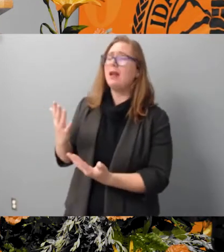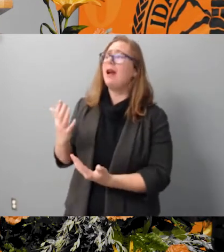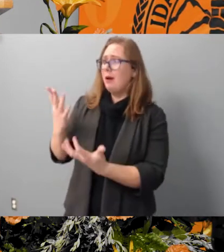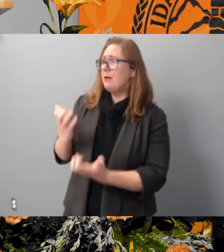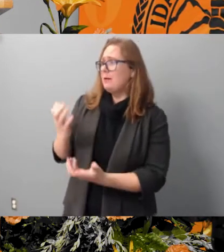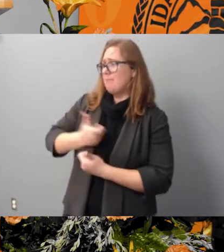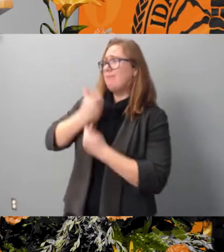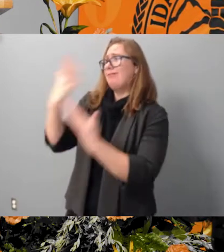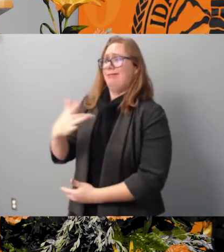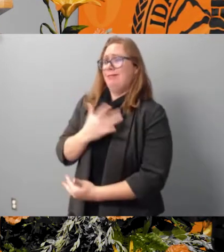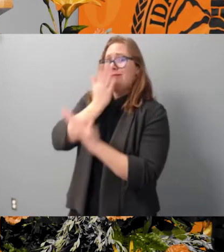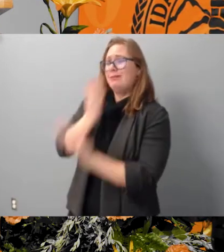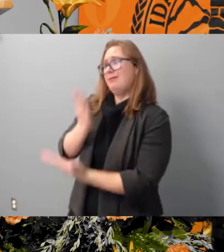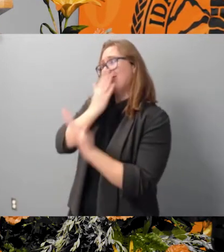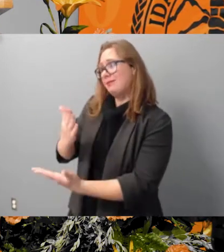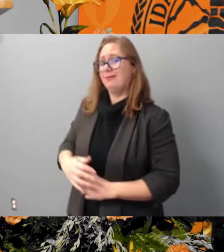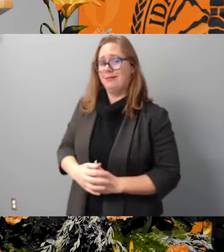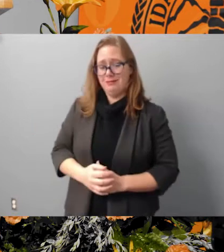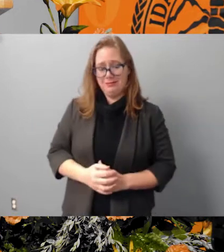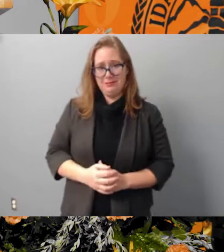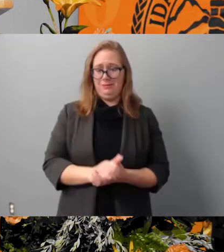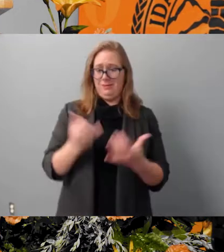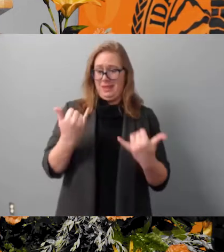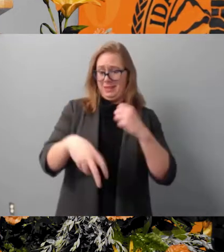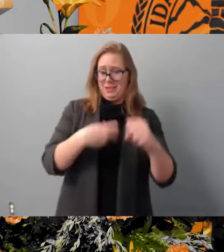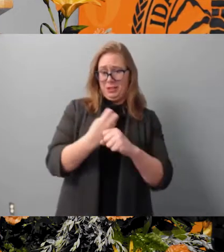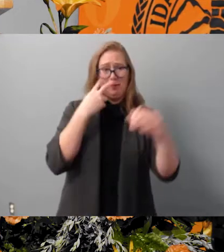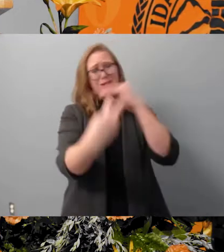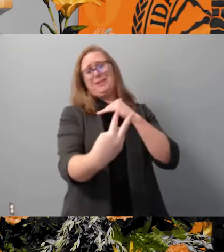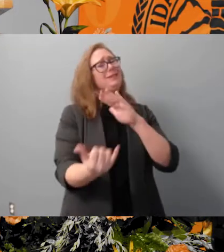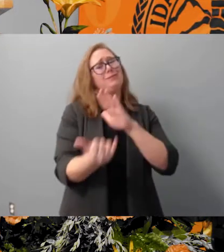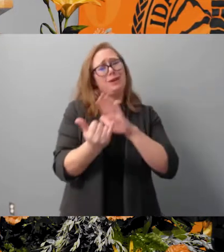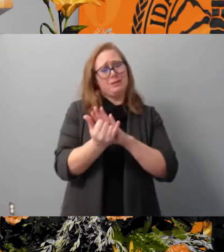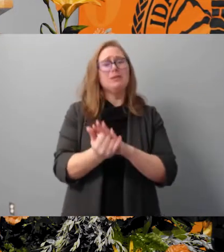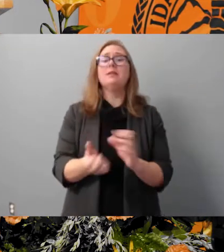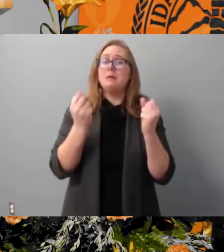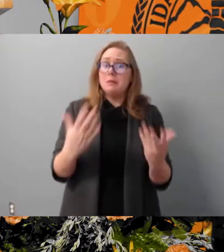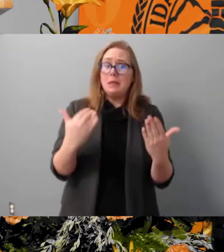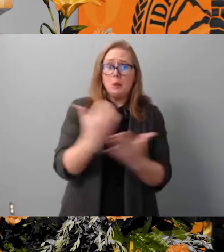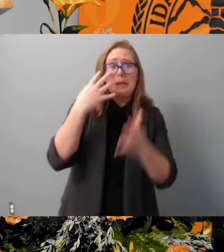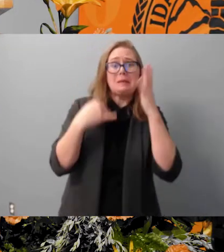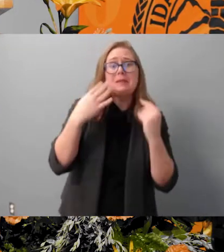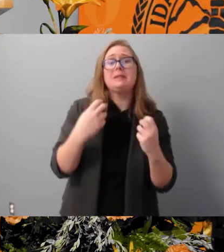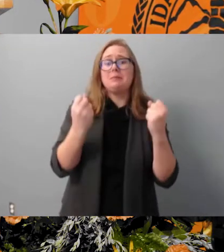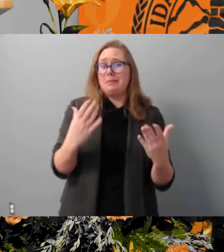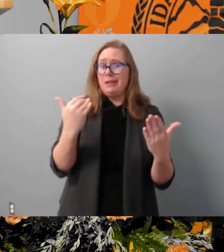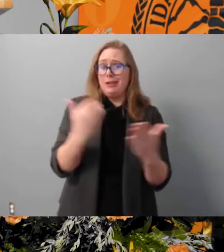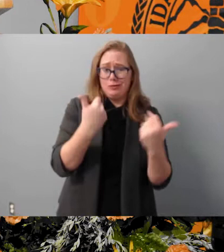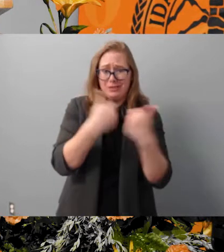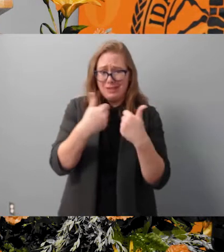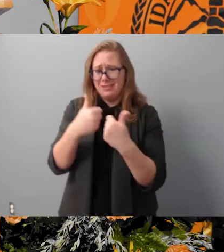express sincere appreciation to the members of the university faculty who have been especially flexible and